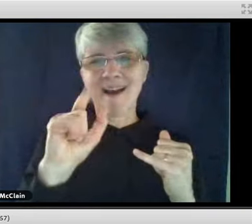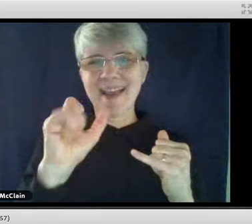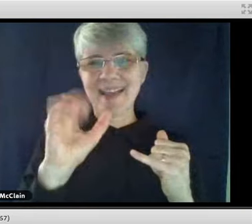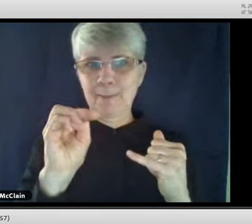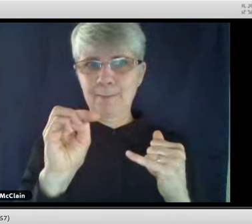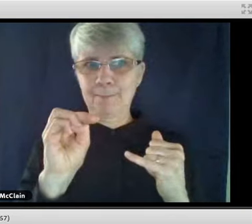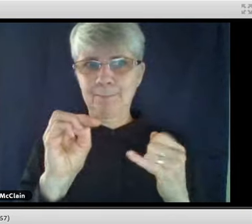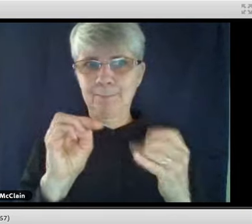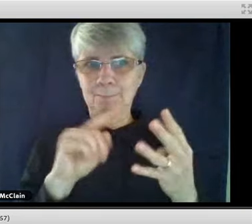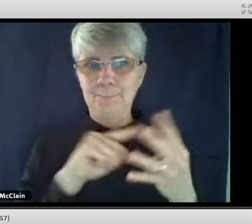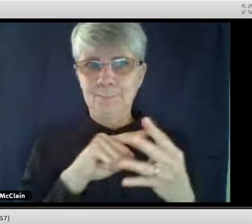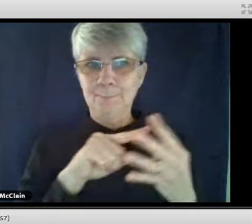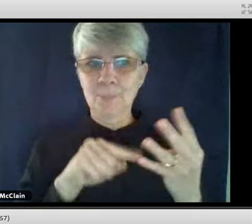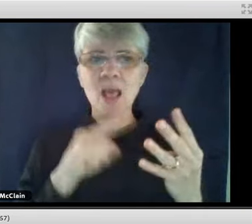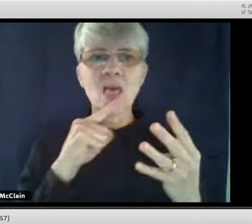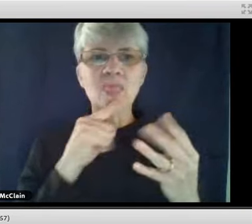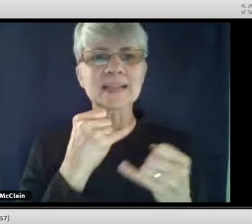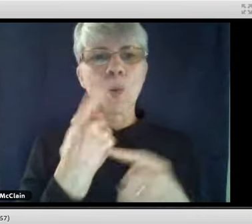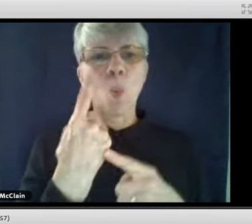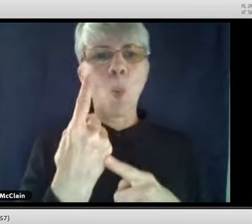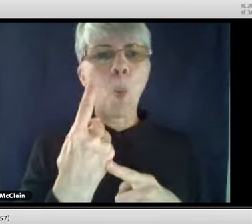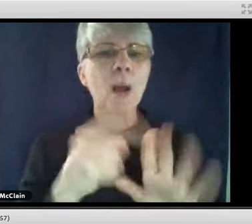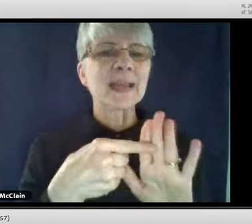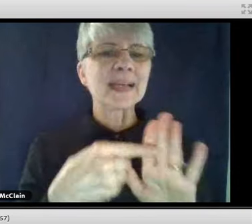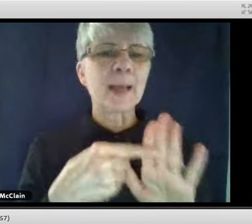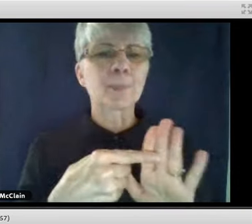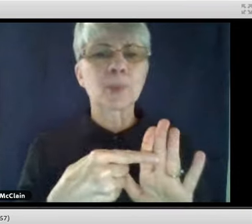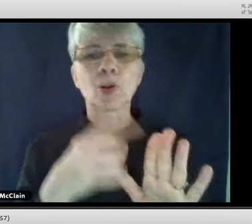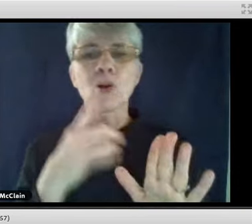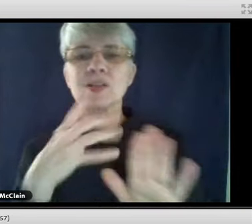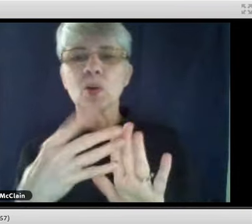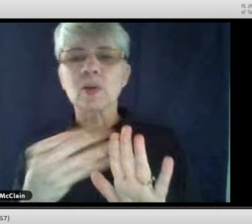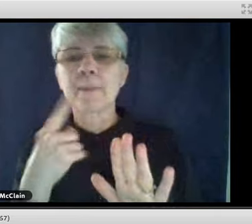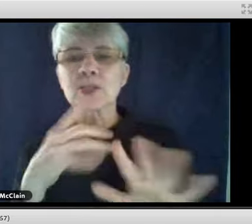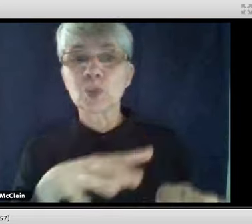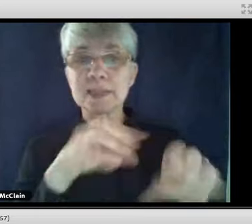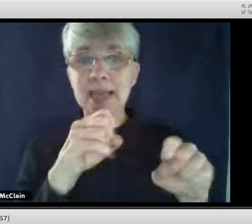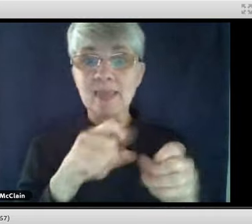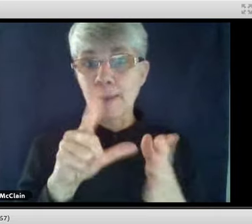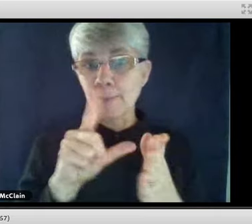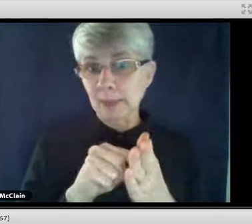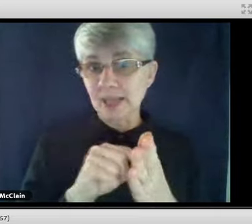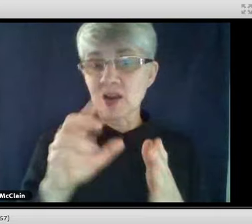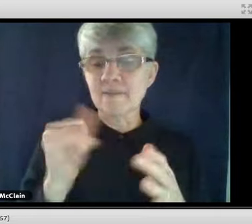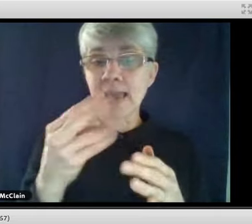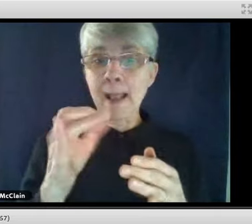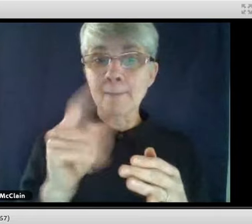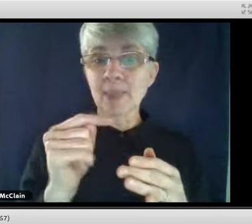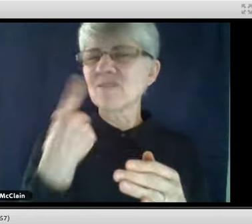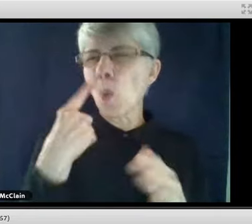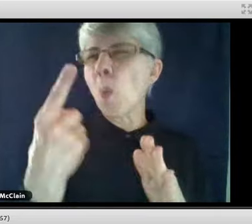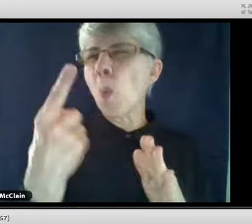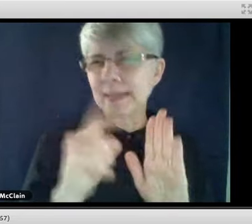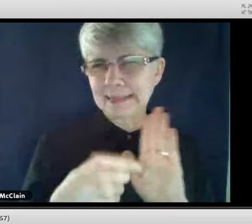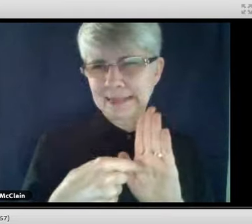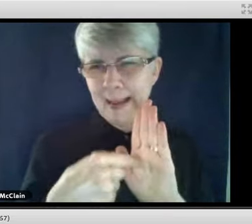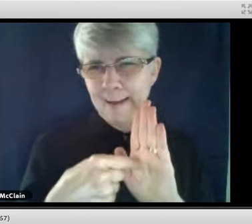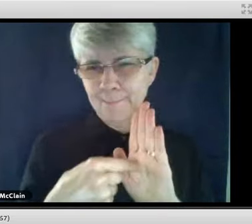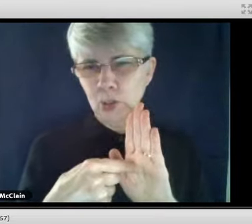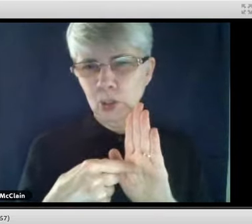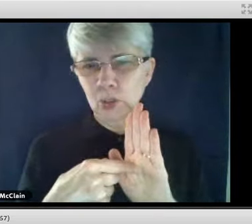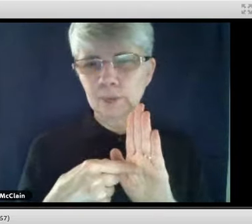single exemplar of a manifestation, so a copy, right? So taking that publication of Hamlet, for just as one example, and